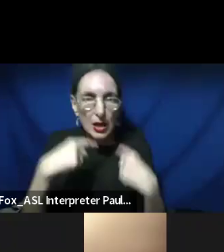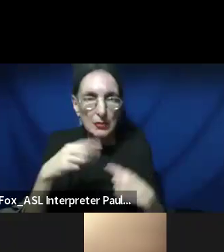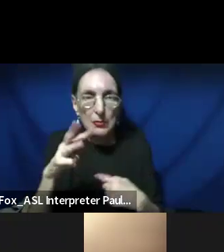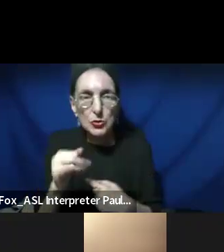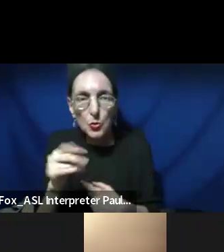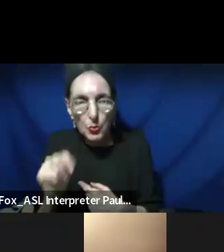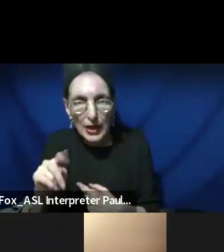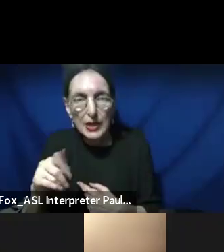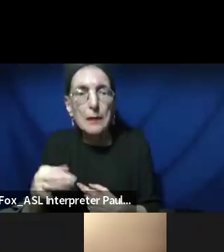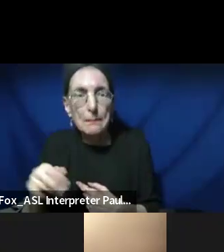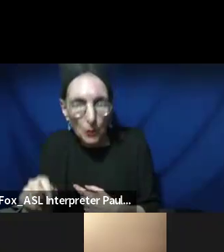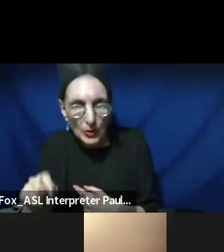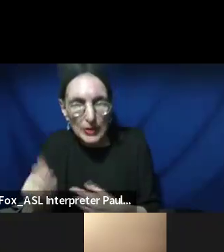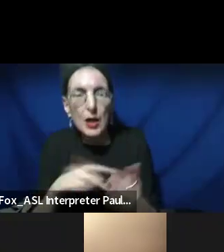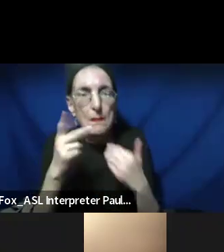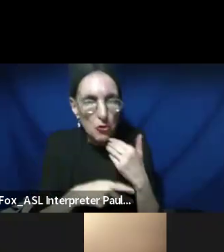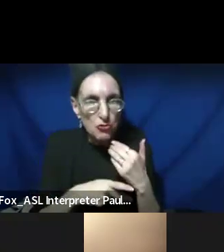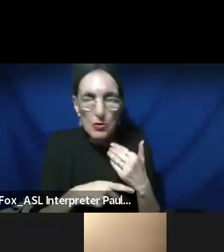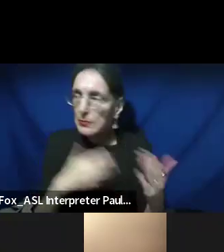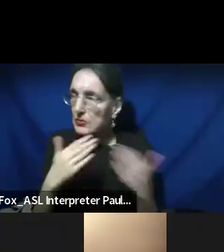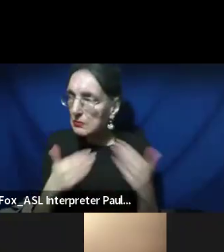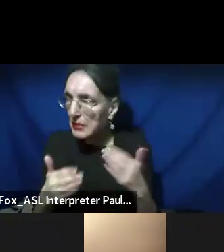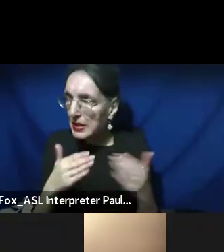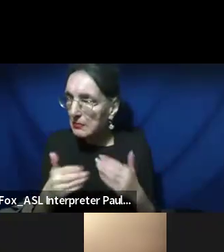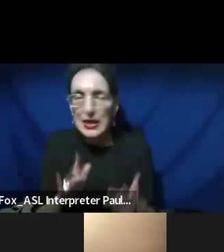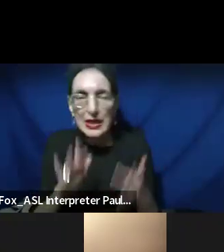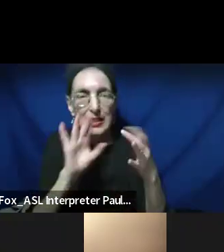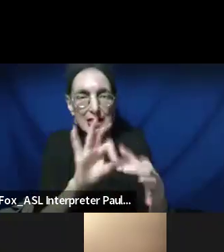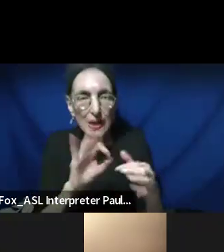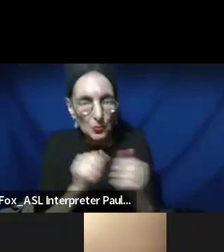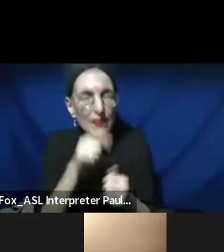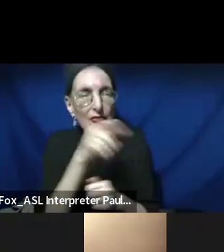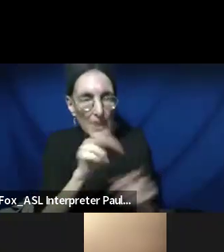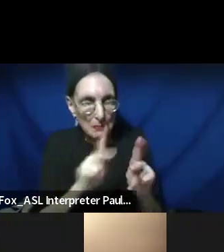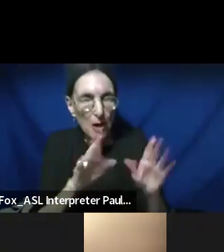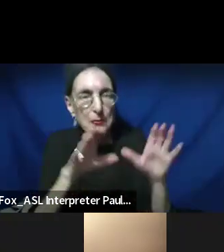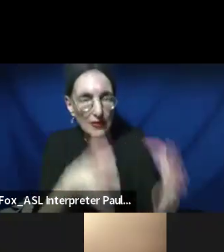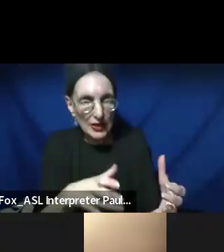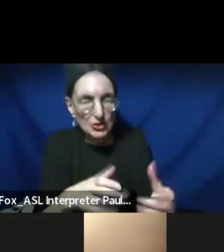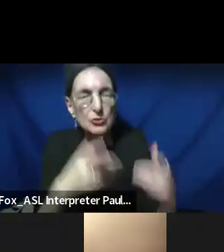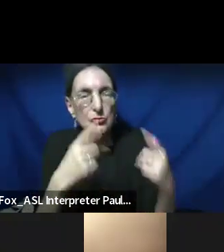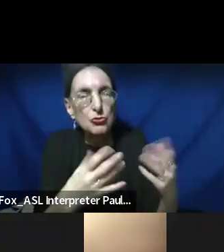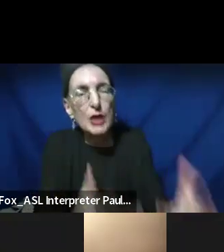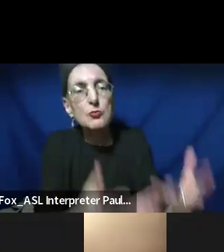DCR programs, maybe appealing to that population to try to bring them into